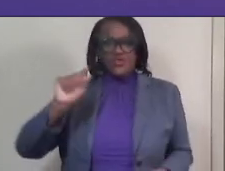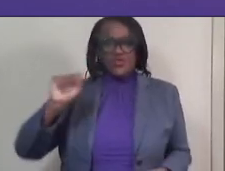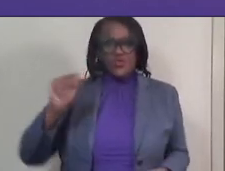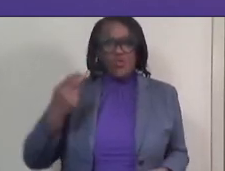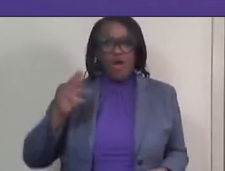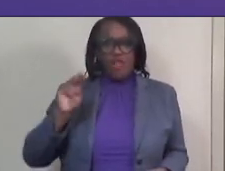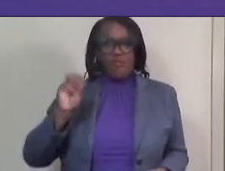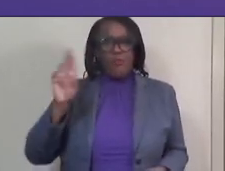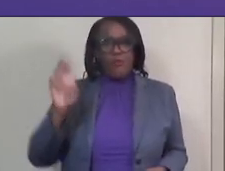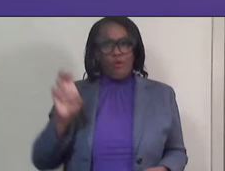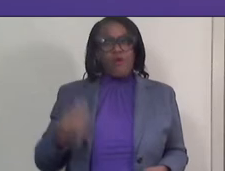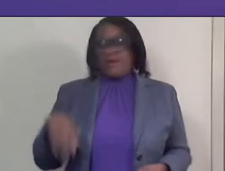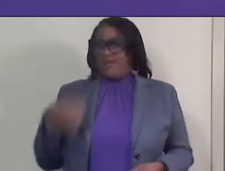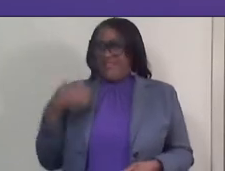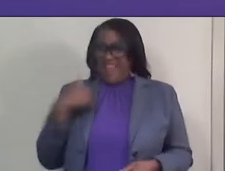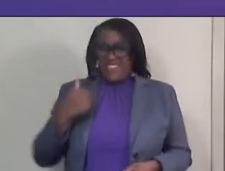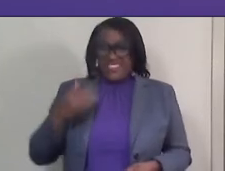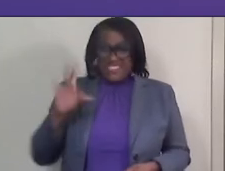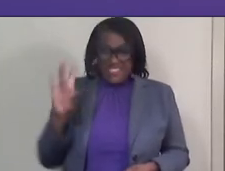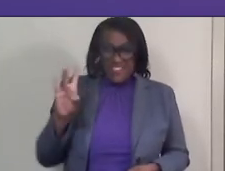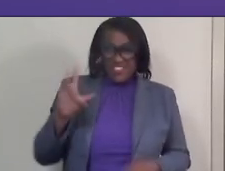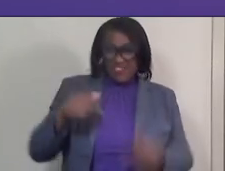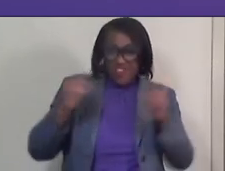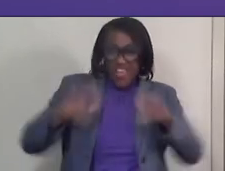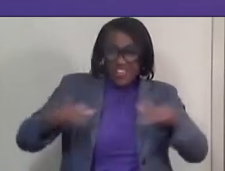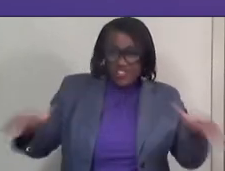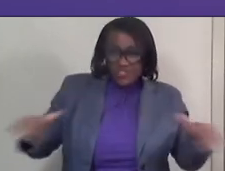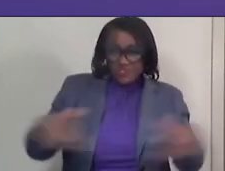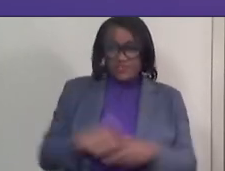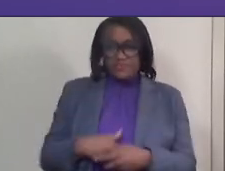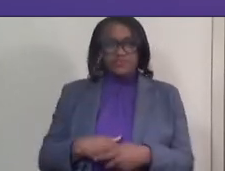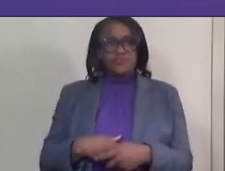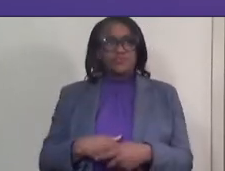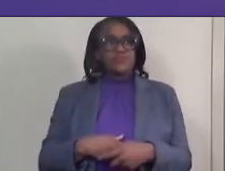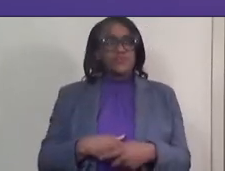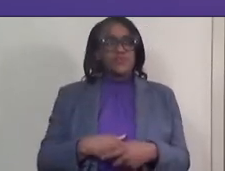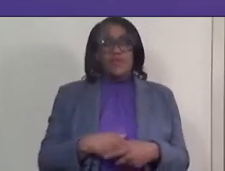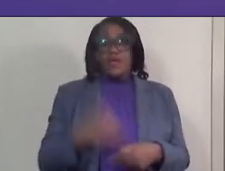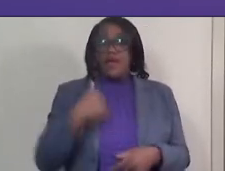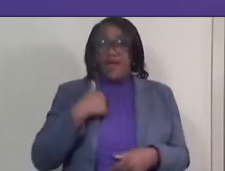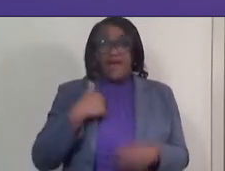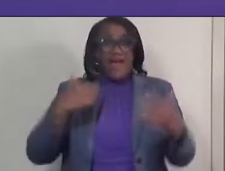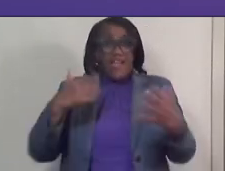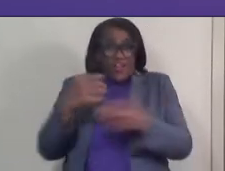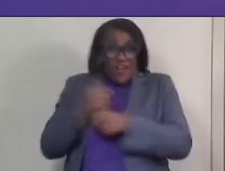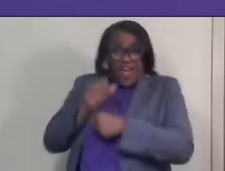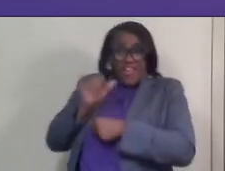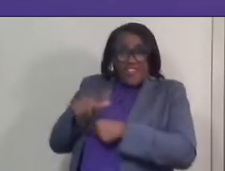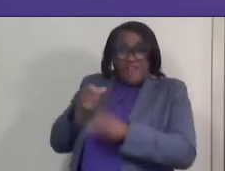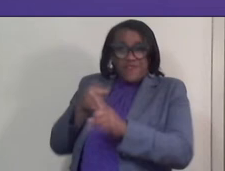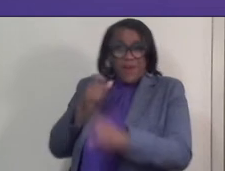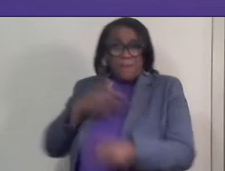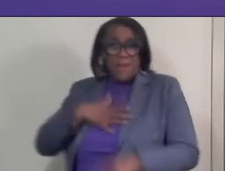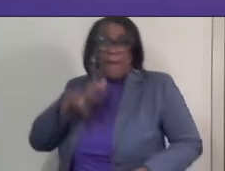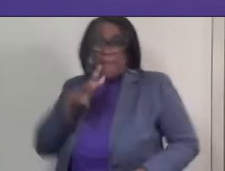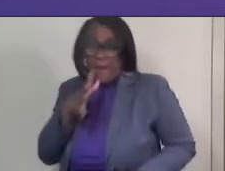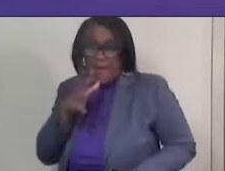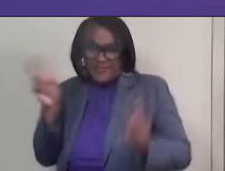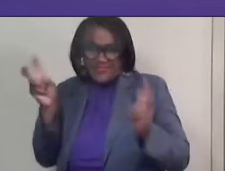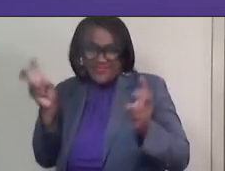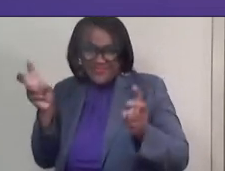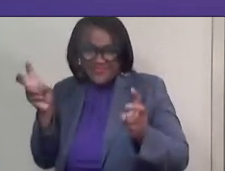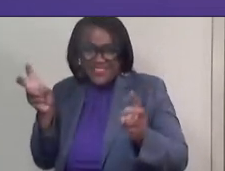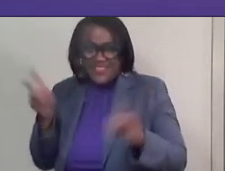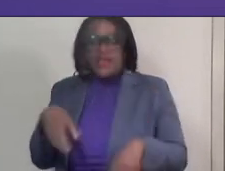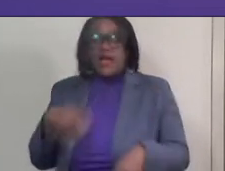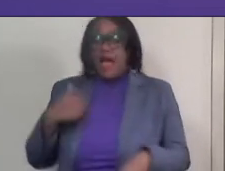make up that seventh generation. But I, as the expression goes, I got it from my mama. In just growing